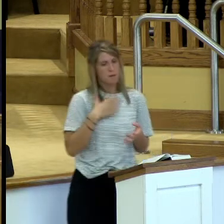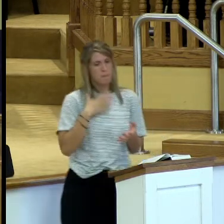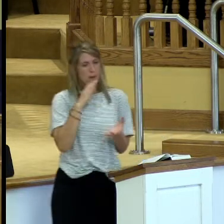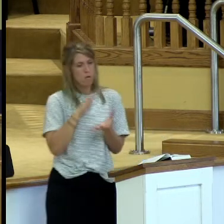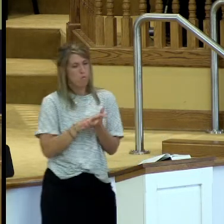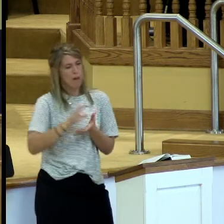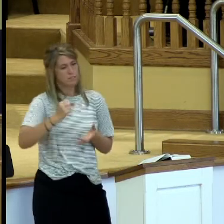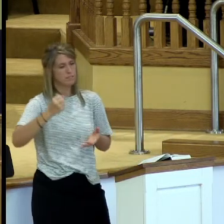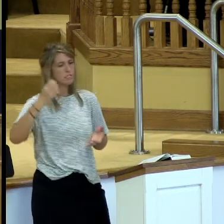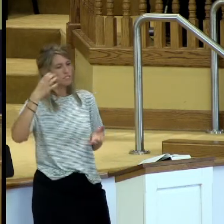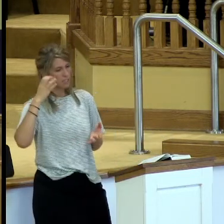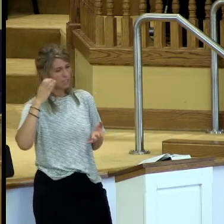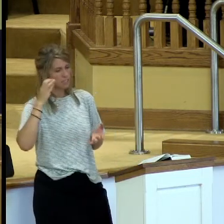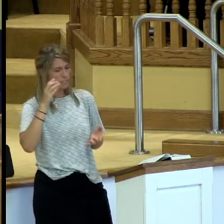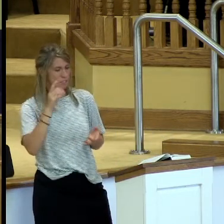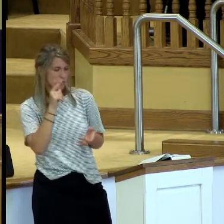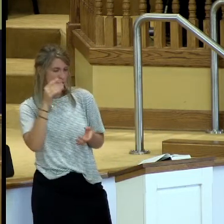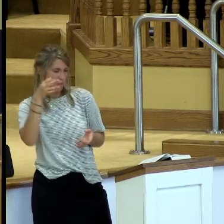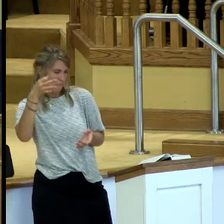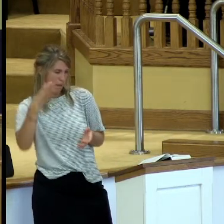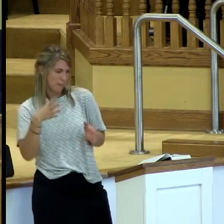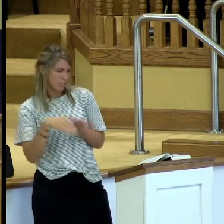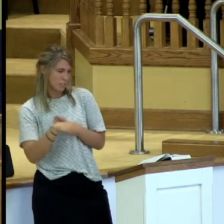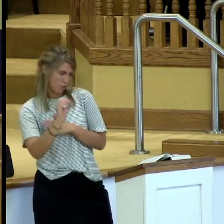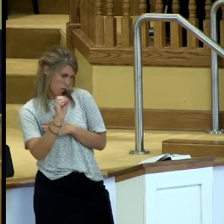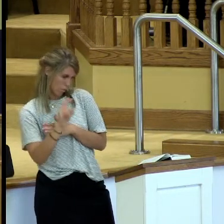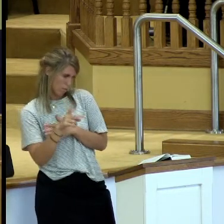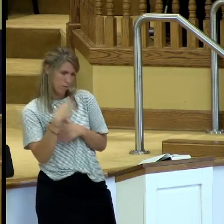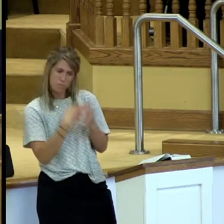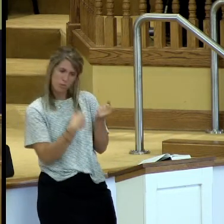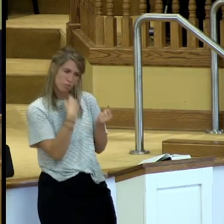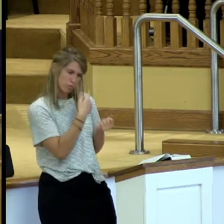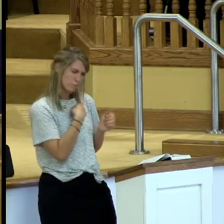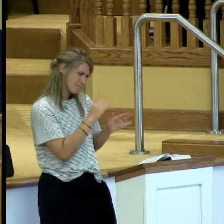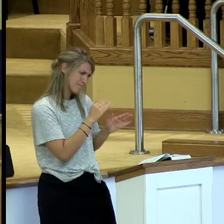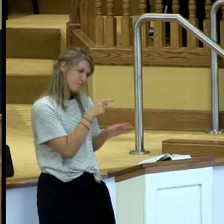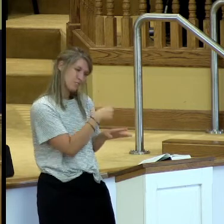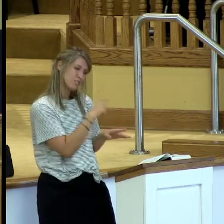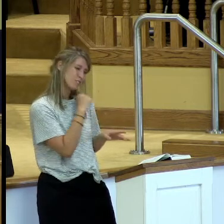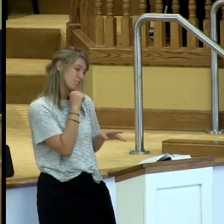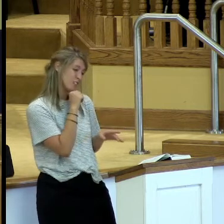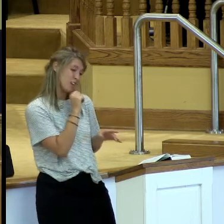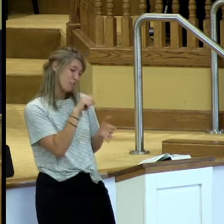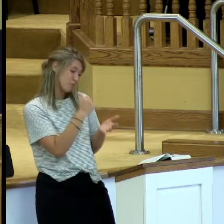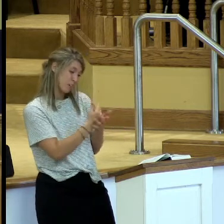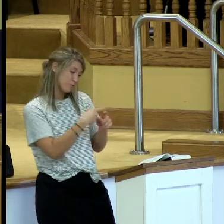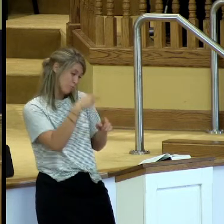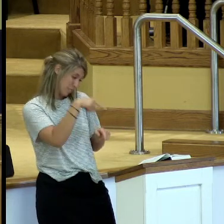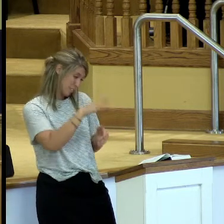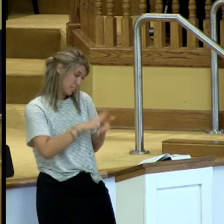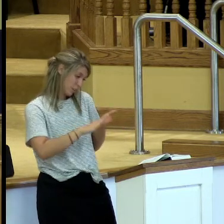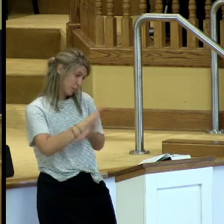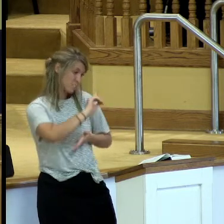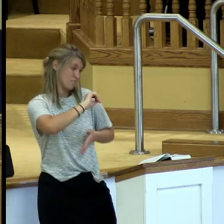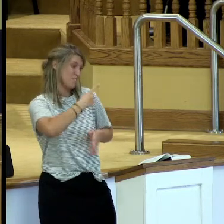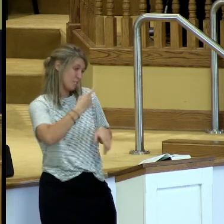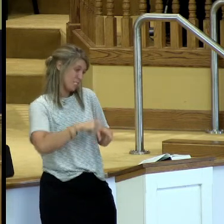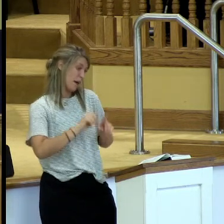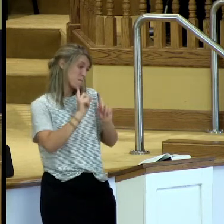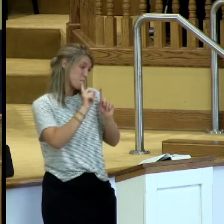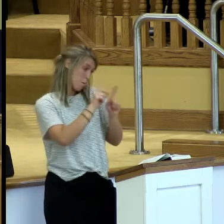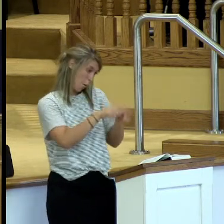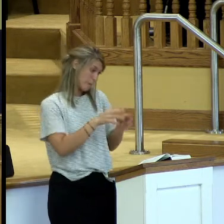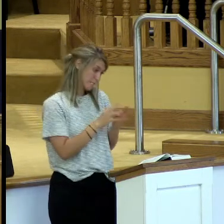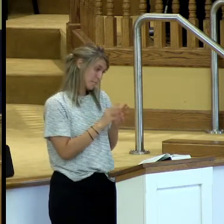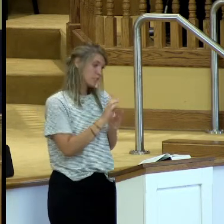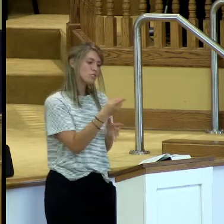wife's cousin's husband, who is a pastor in Edmond, Oklahoma. They both told me, look, you're not a Heartland grad. It's your first time going to the